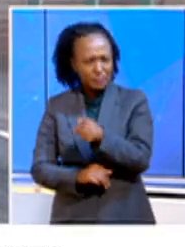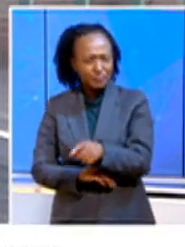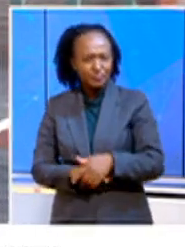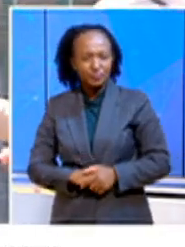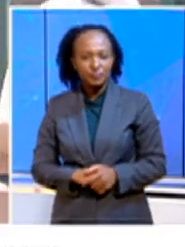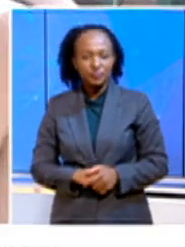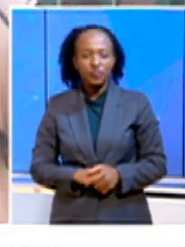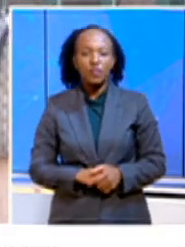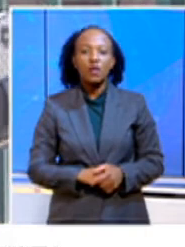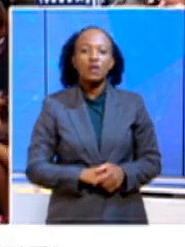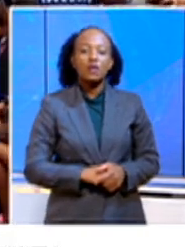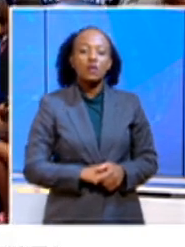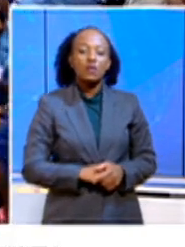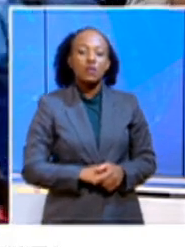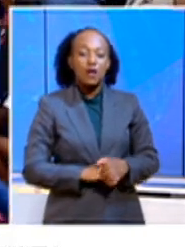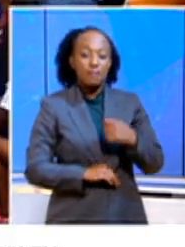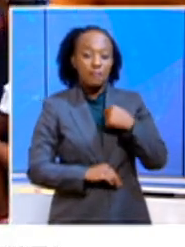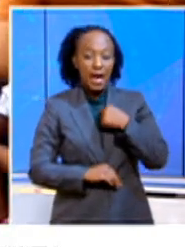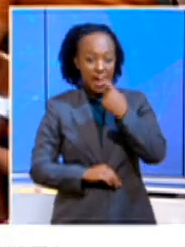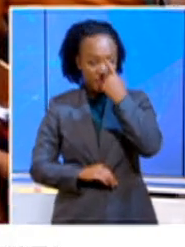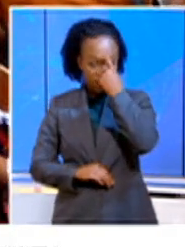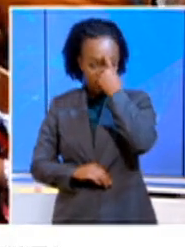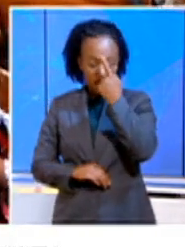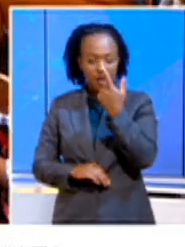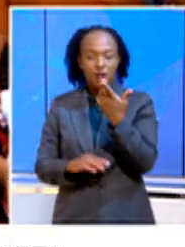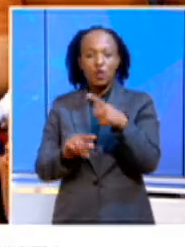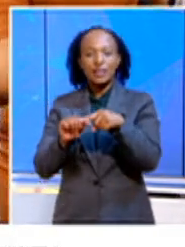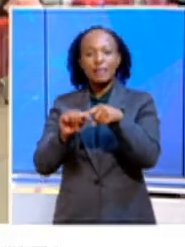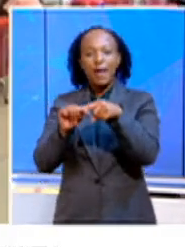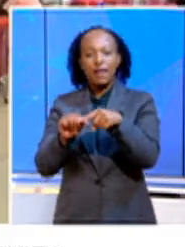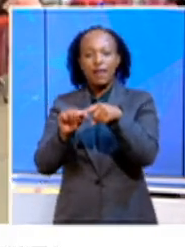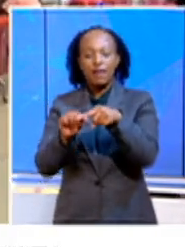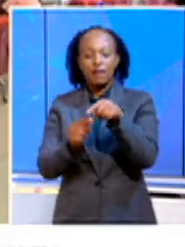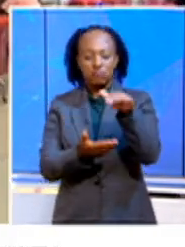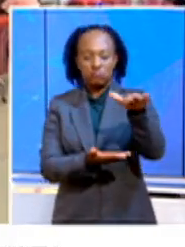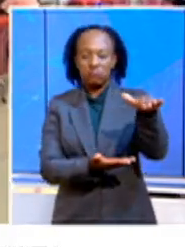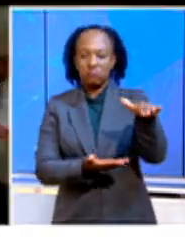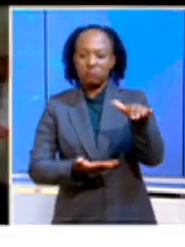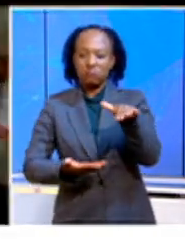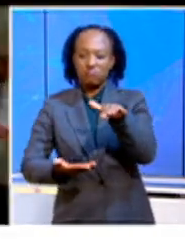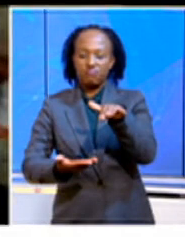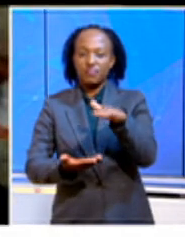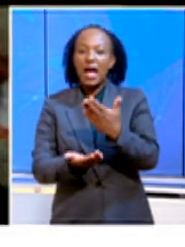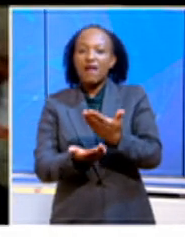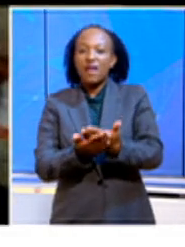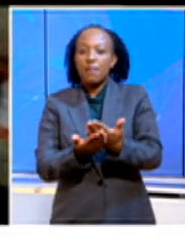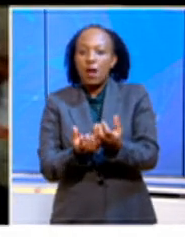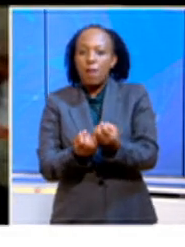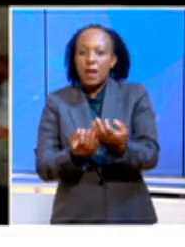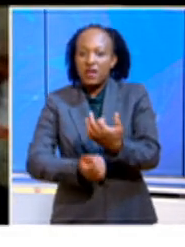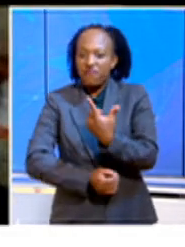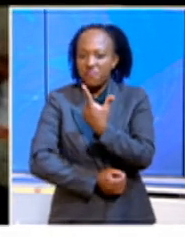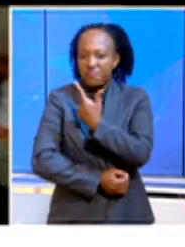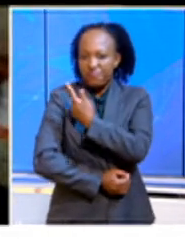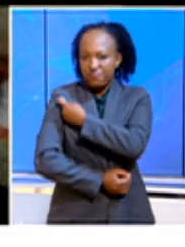that we're in a position now to, depending on just how many doses are being made available, and I'm concerned that there isn't really